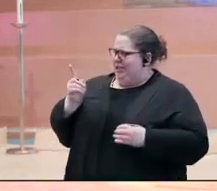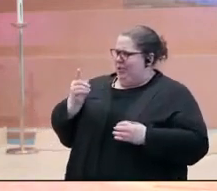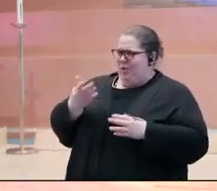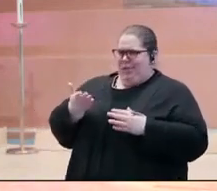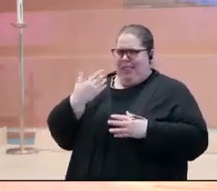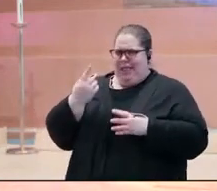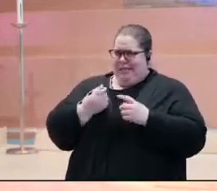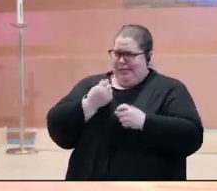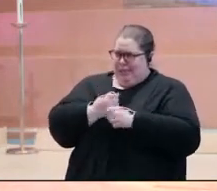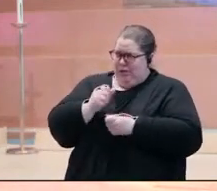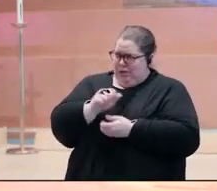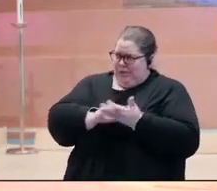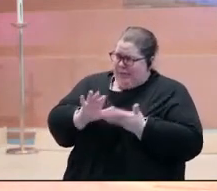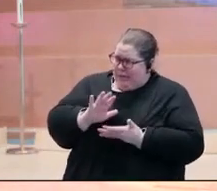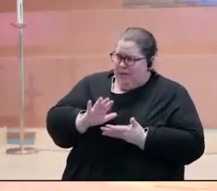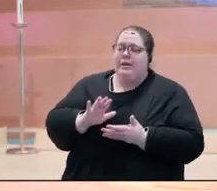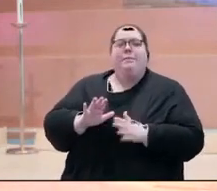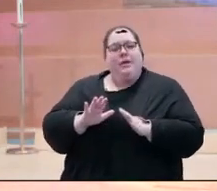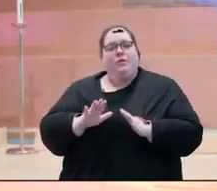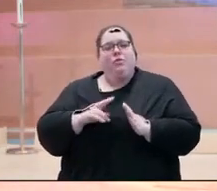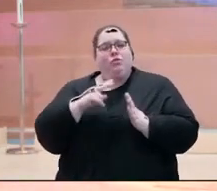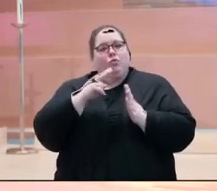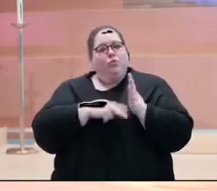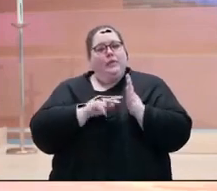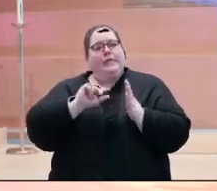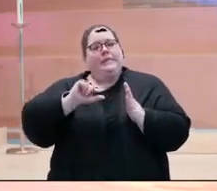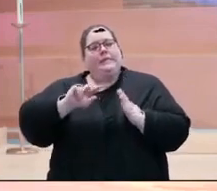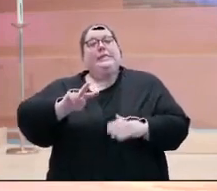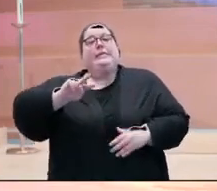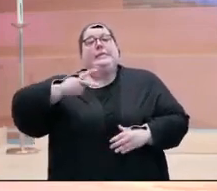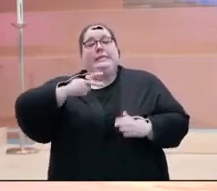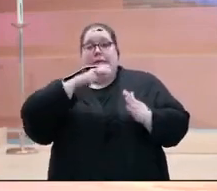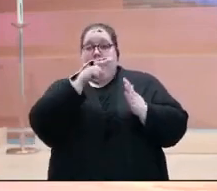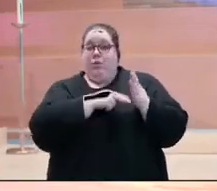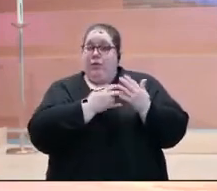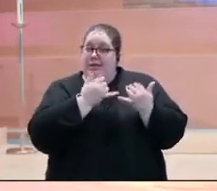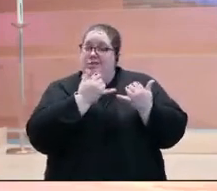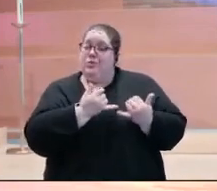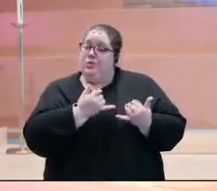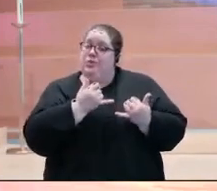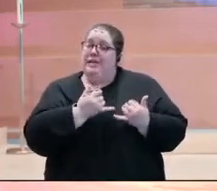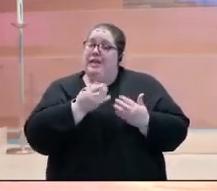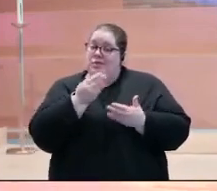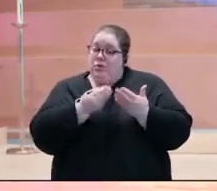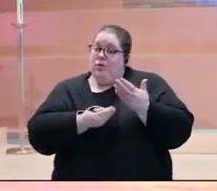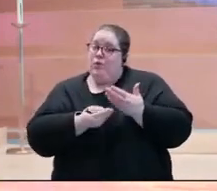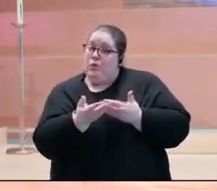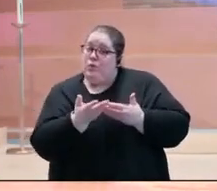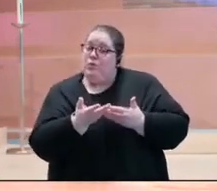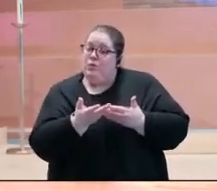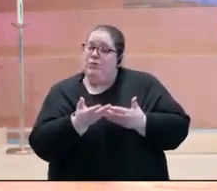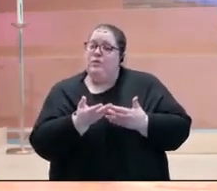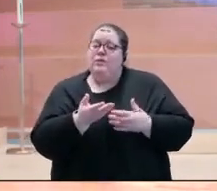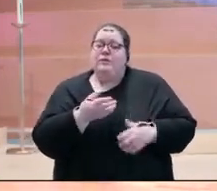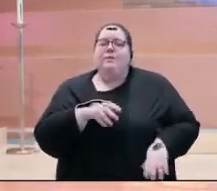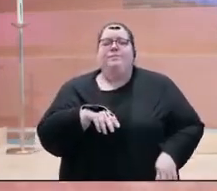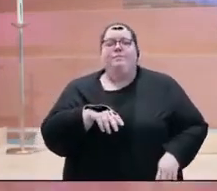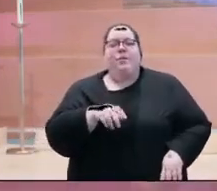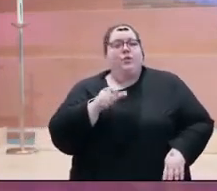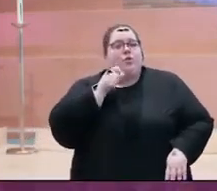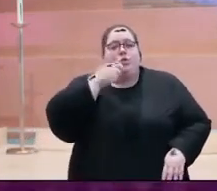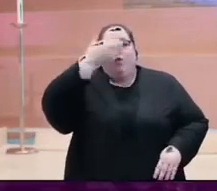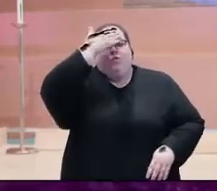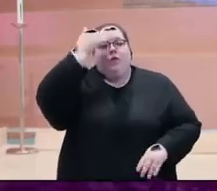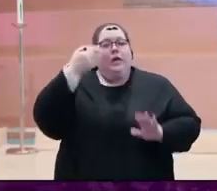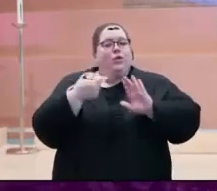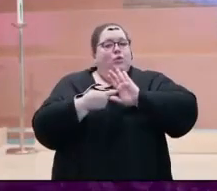but read our second reading for today. It sort of alludes to this, right? It says, do not forget